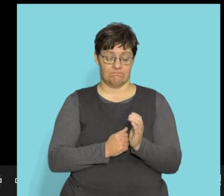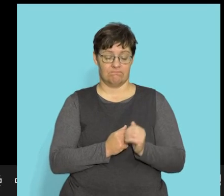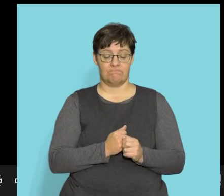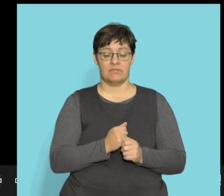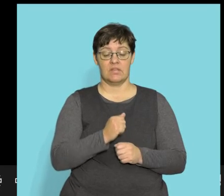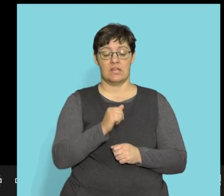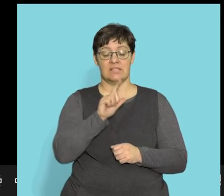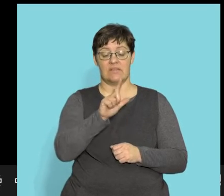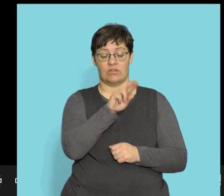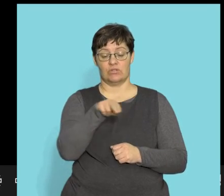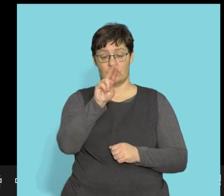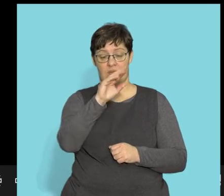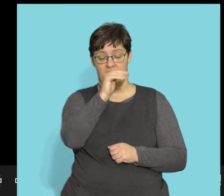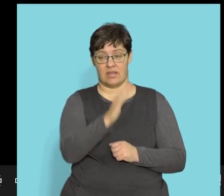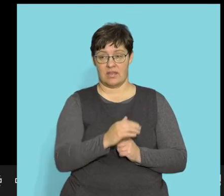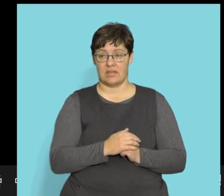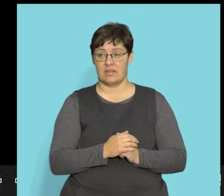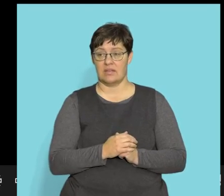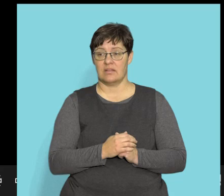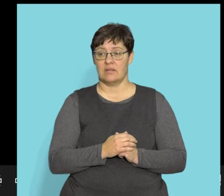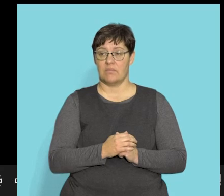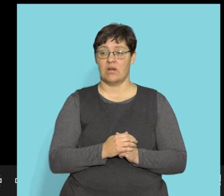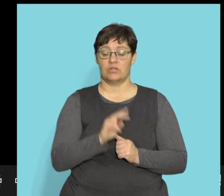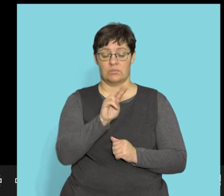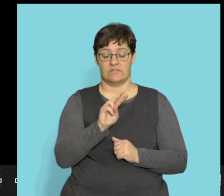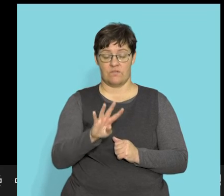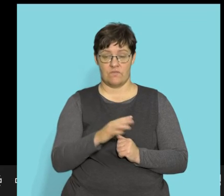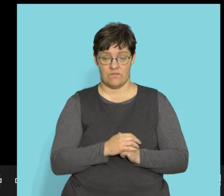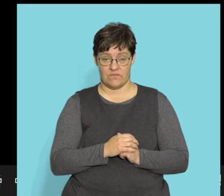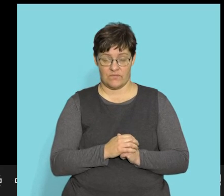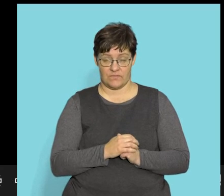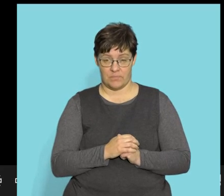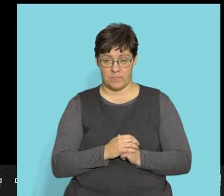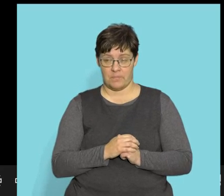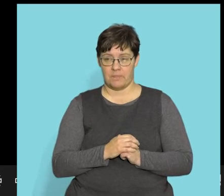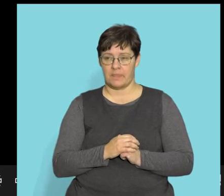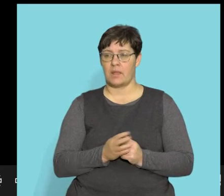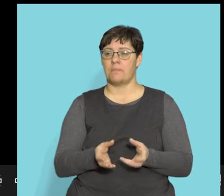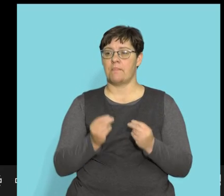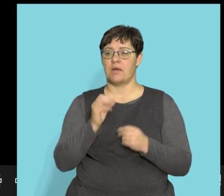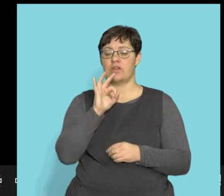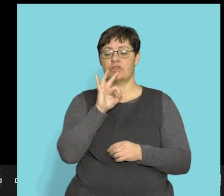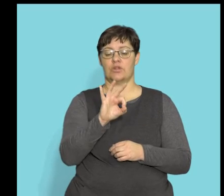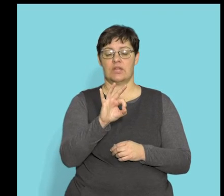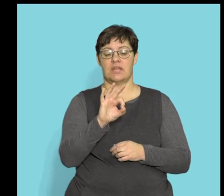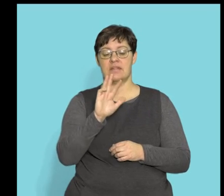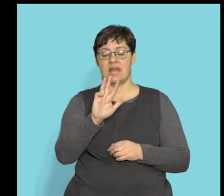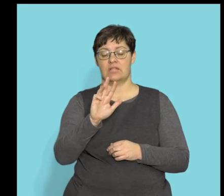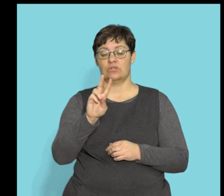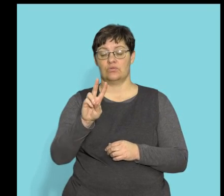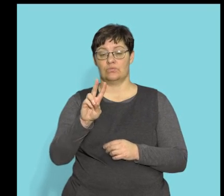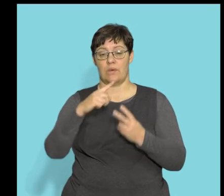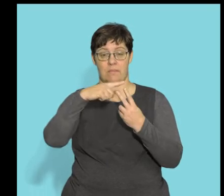multiplied by 7 squared multiplied by 24, which is going to give me 392